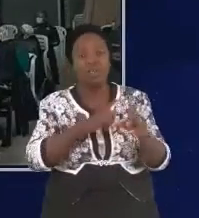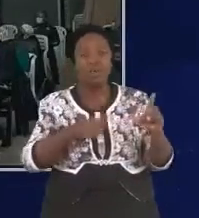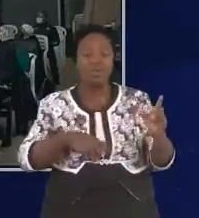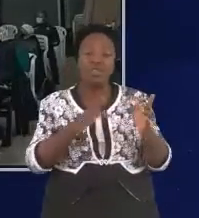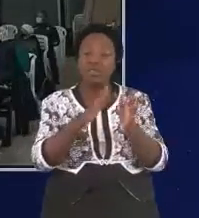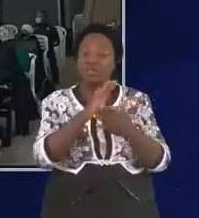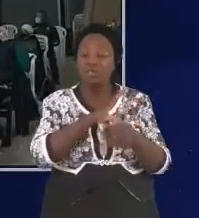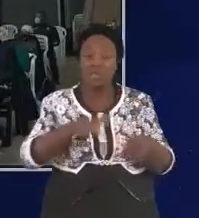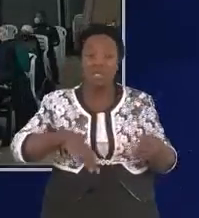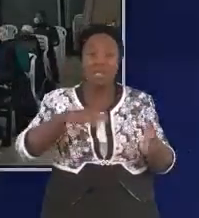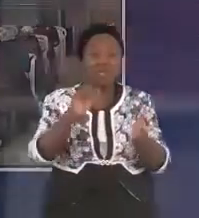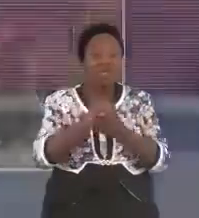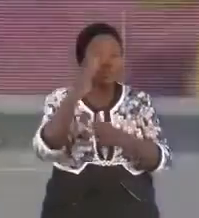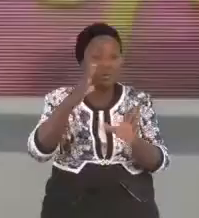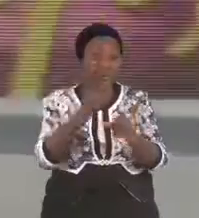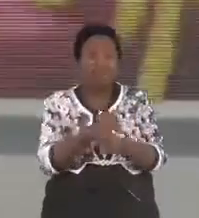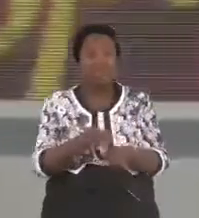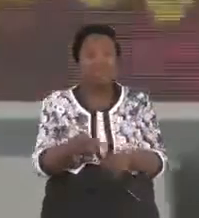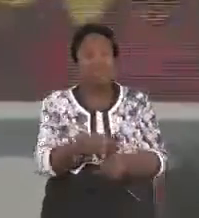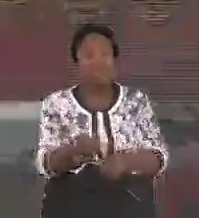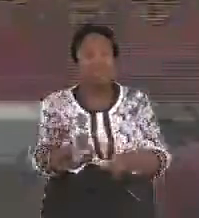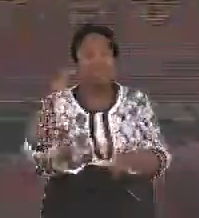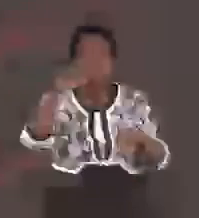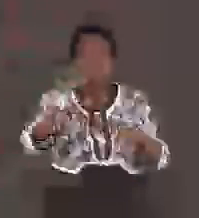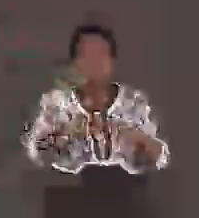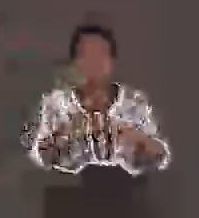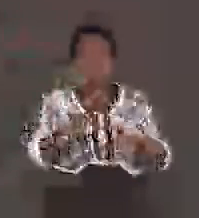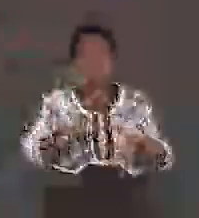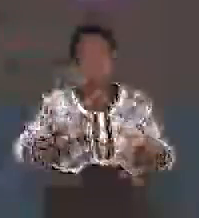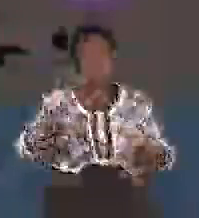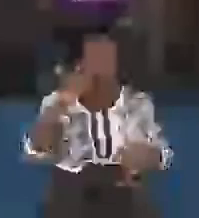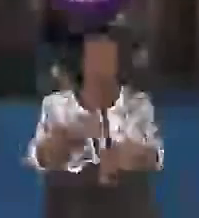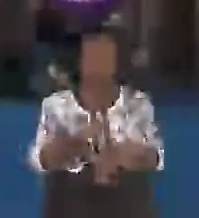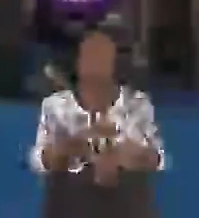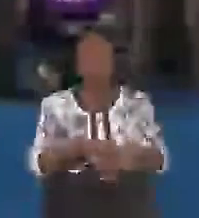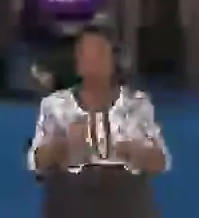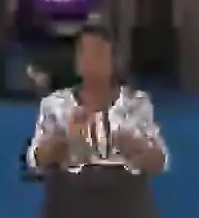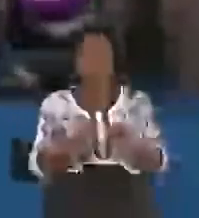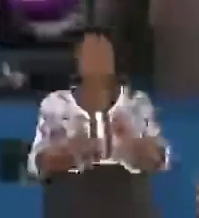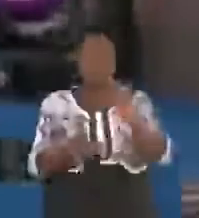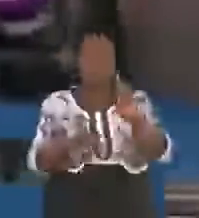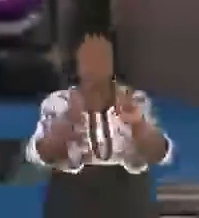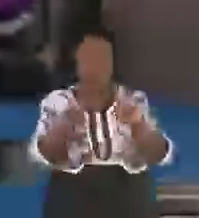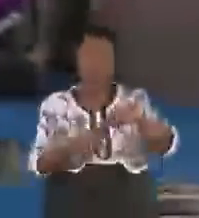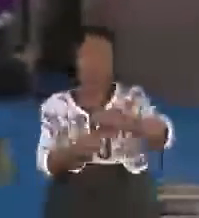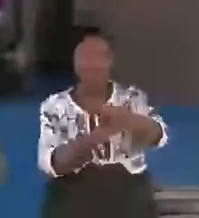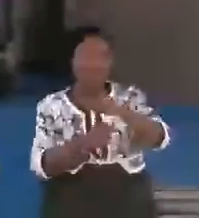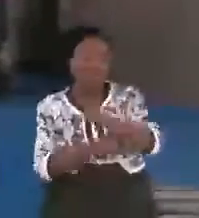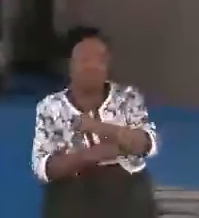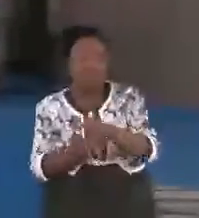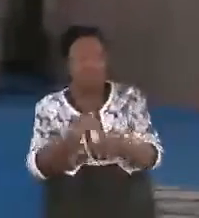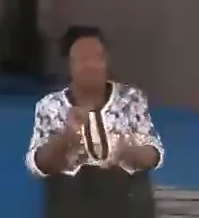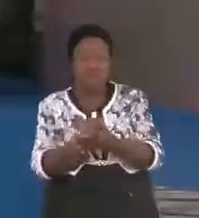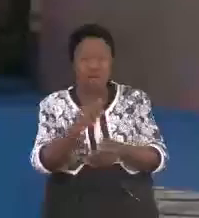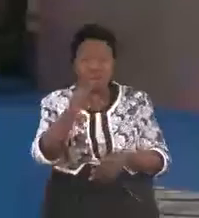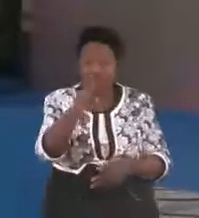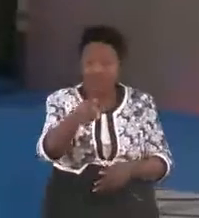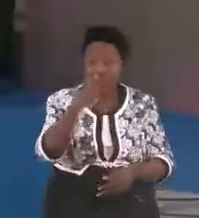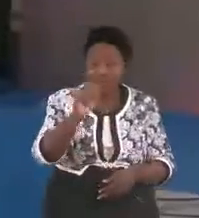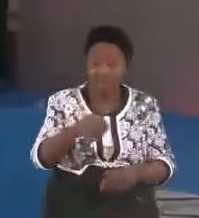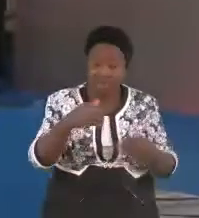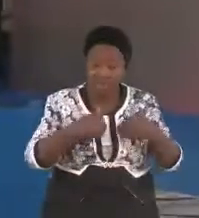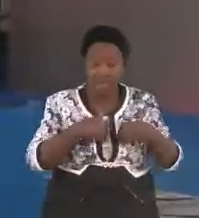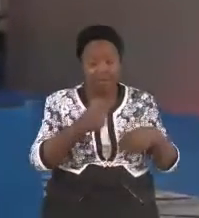get them to the kingdom number one here the foundation you must have a foundation number